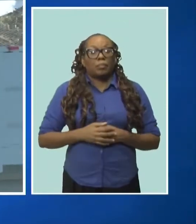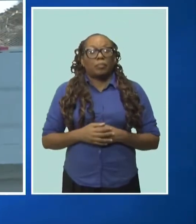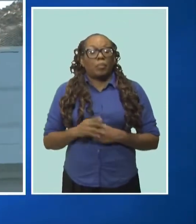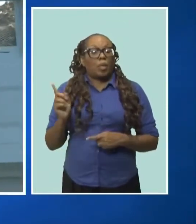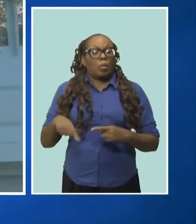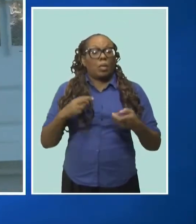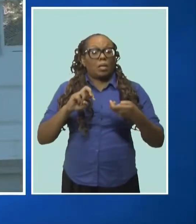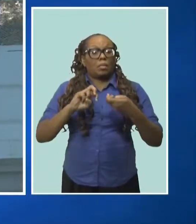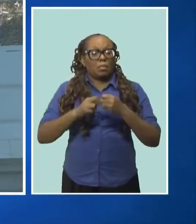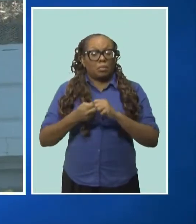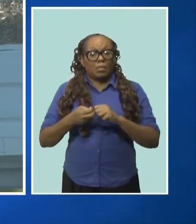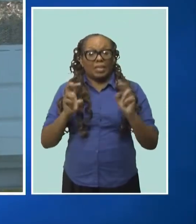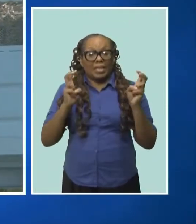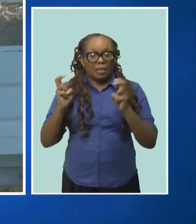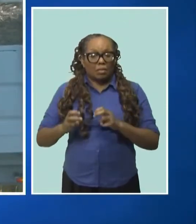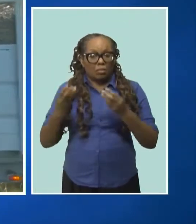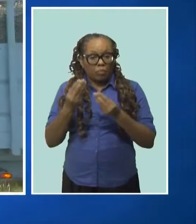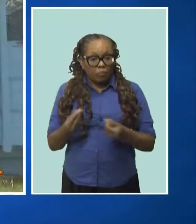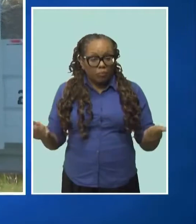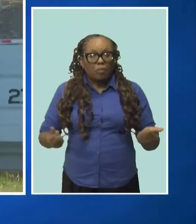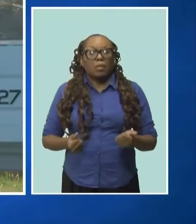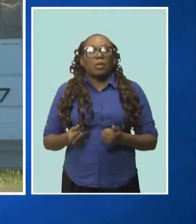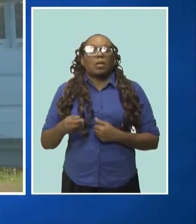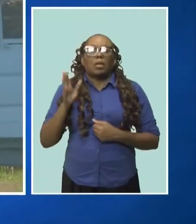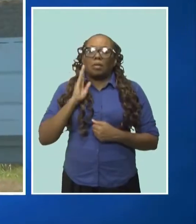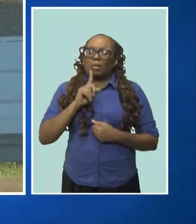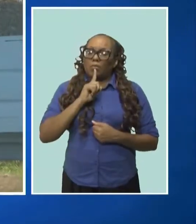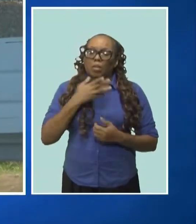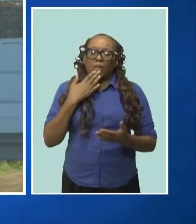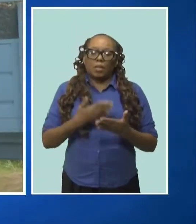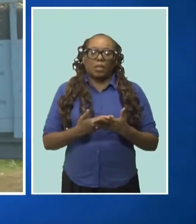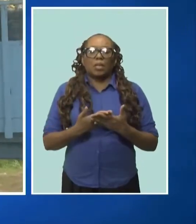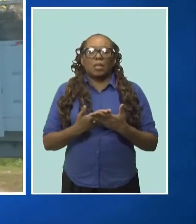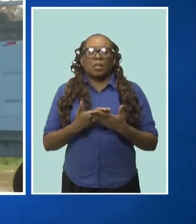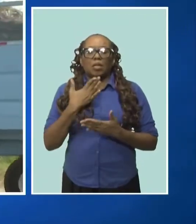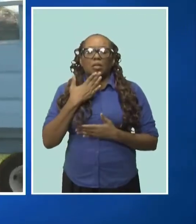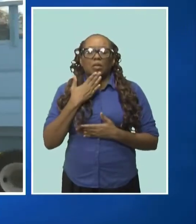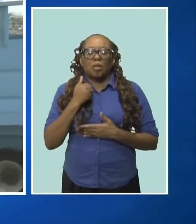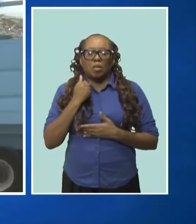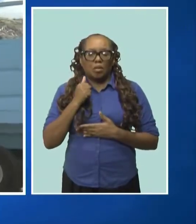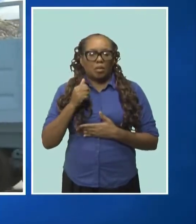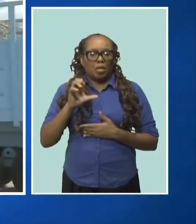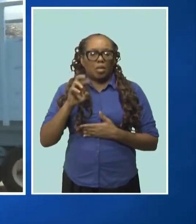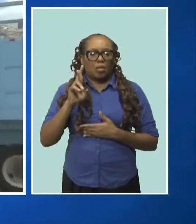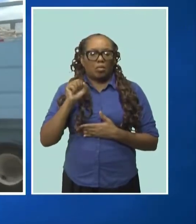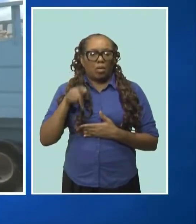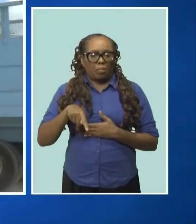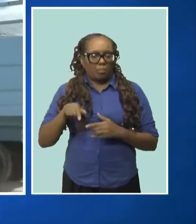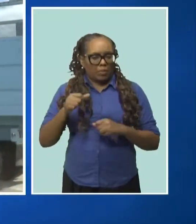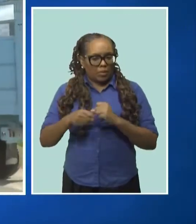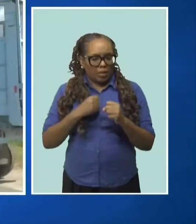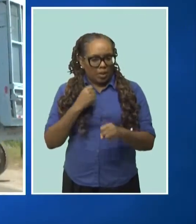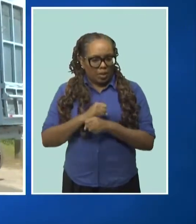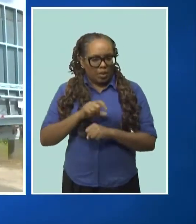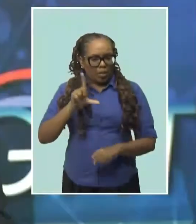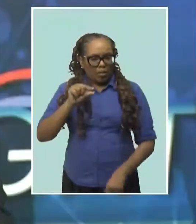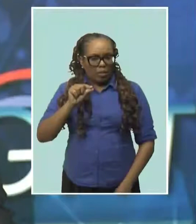out, the 2024 sugar crop should still be a good one. Trevor Thorpe, CBC